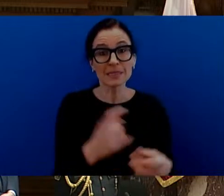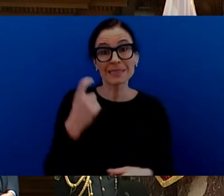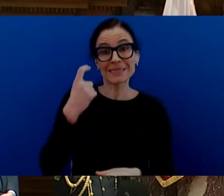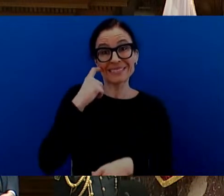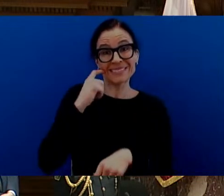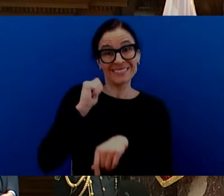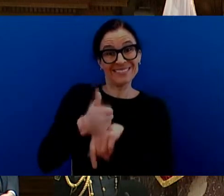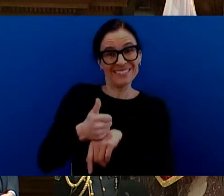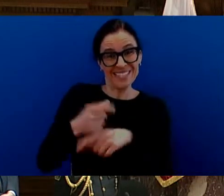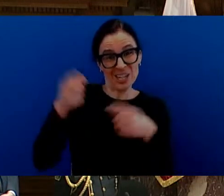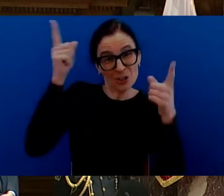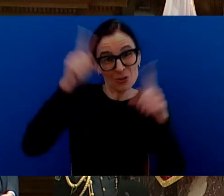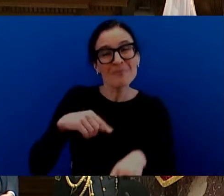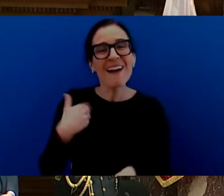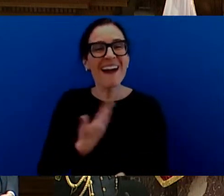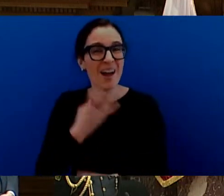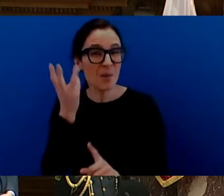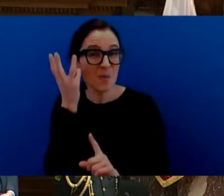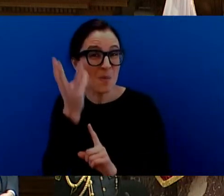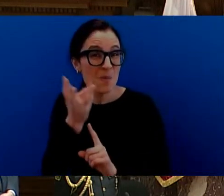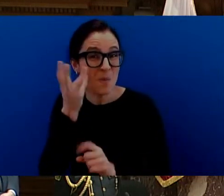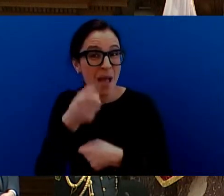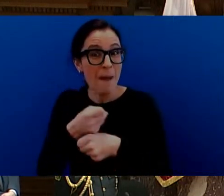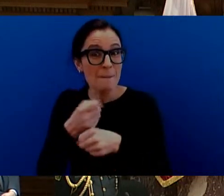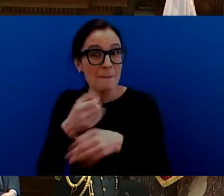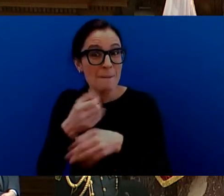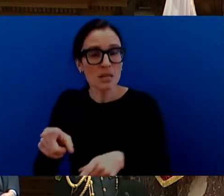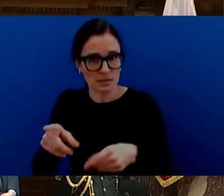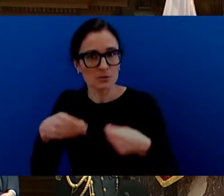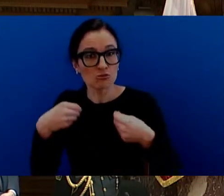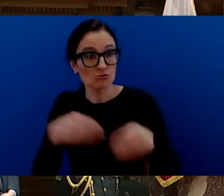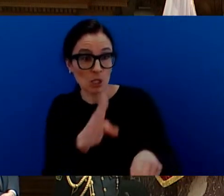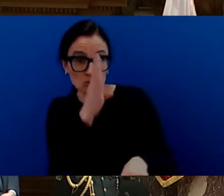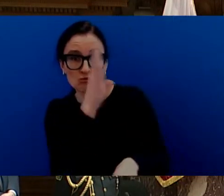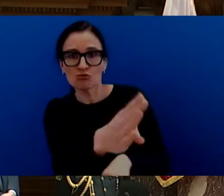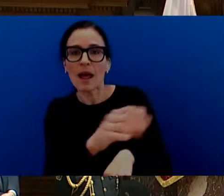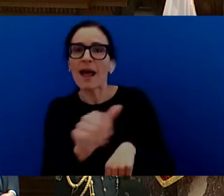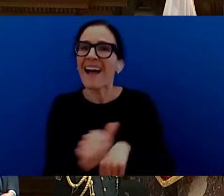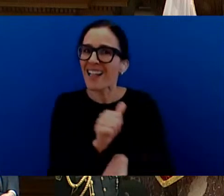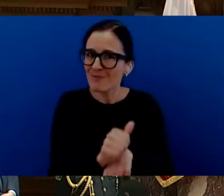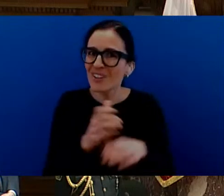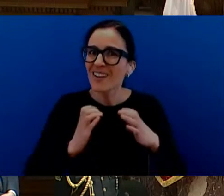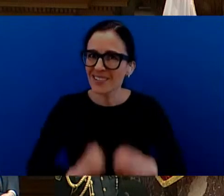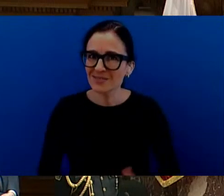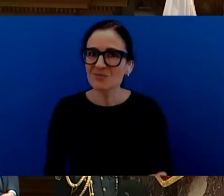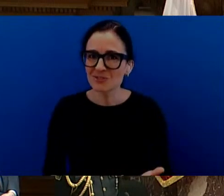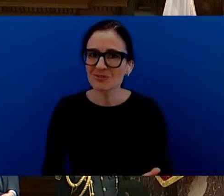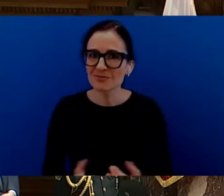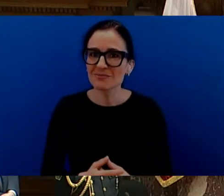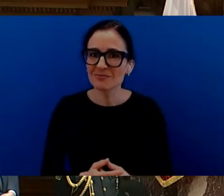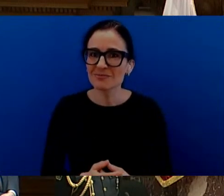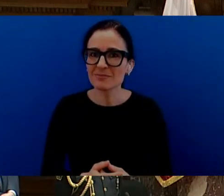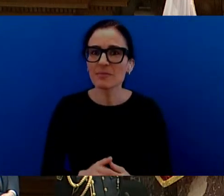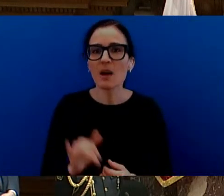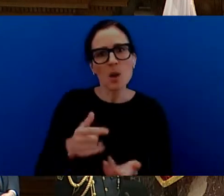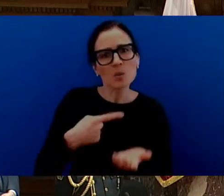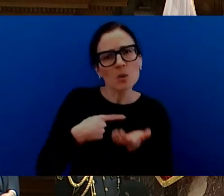Alberta. Discussions are also underway with Alberta for greater cooperation and alignment on a range of